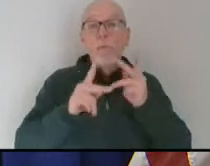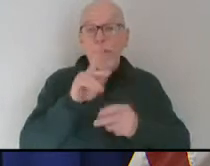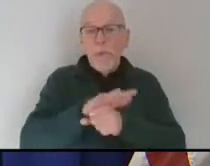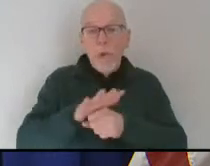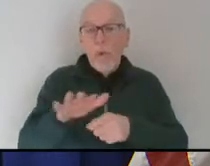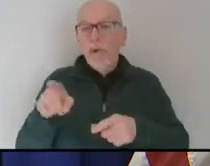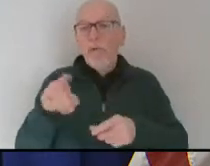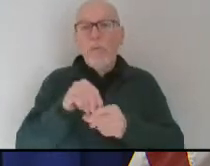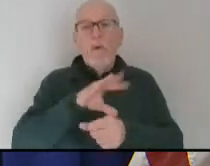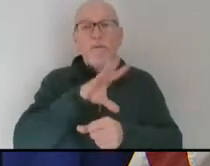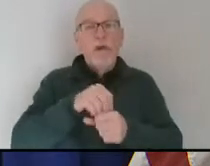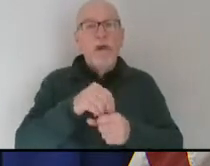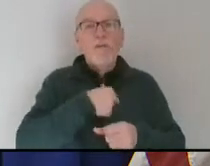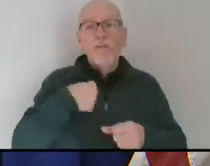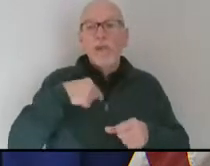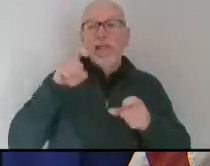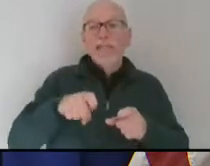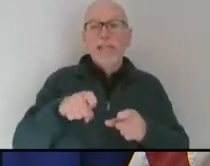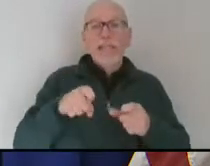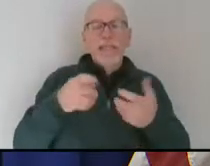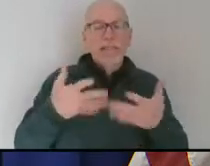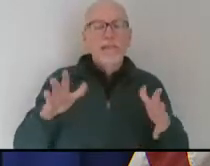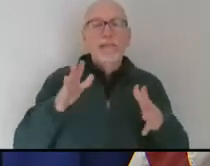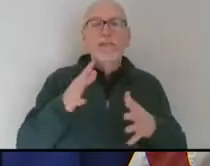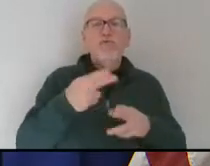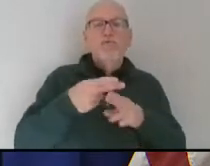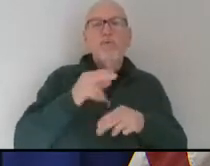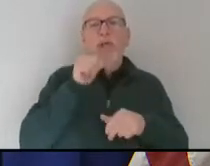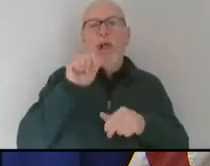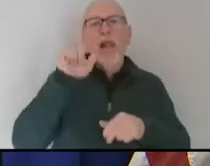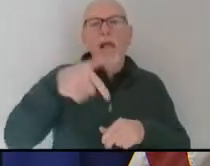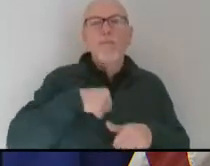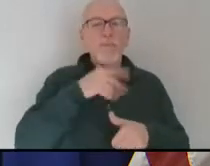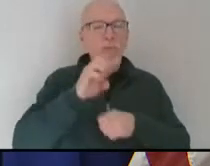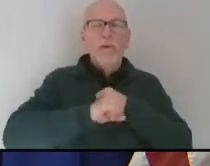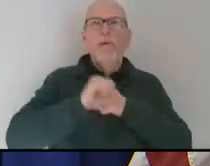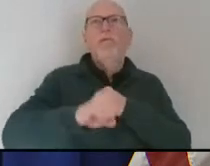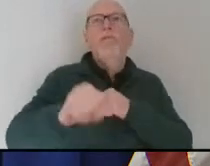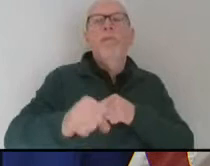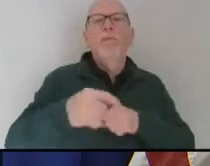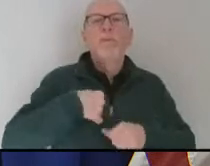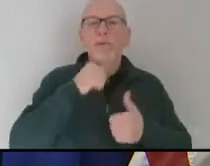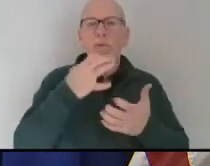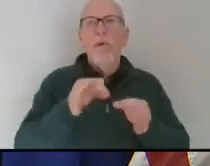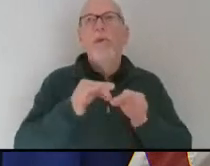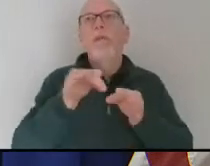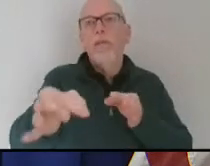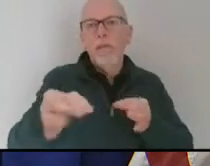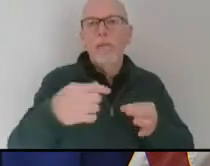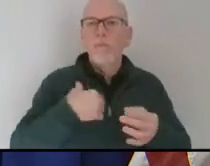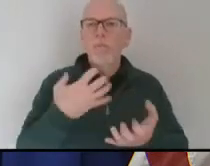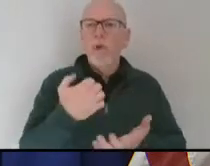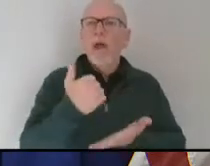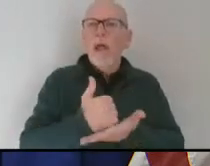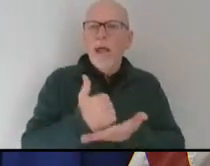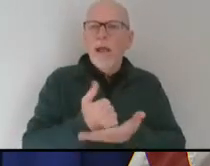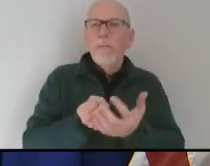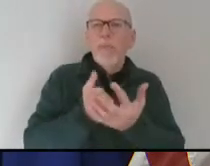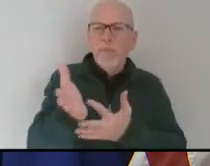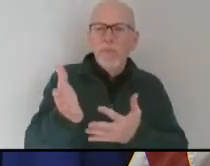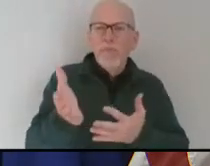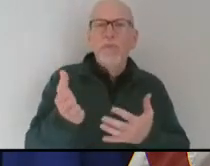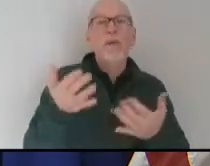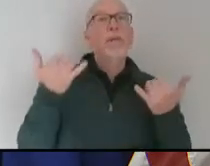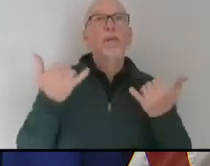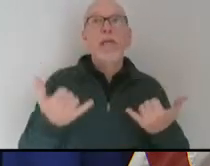saying we got to get through this sooner, not later. We don't want to drag this on. We don't want to be a laggard. We want to help get us through this. And now all of a